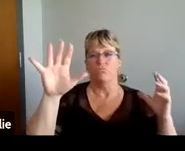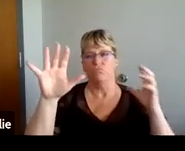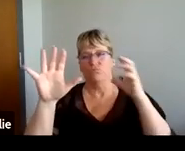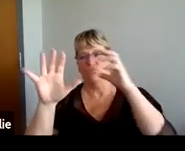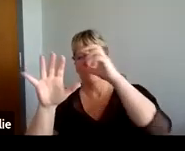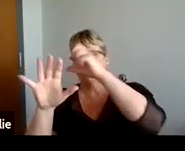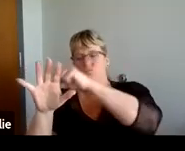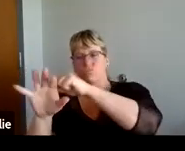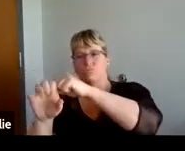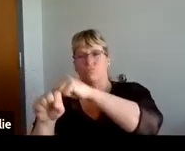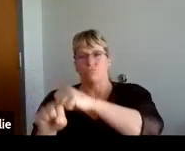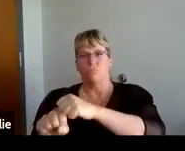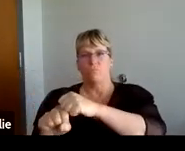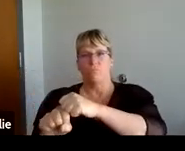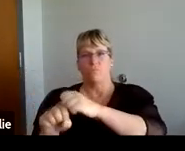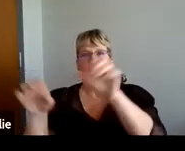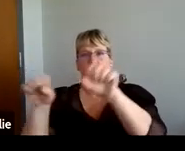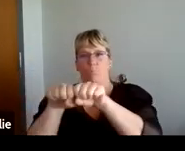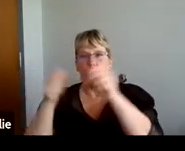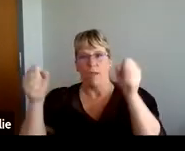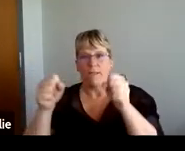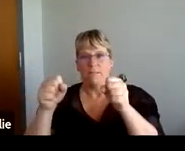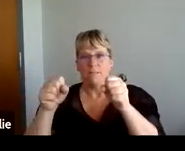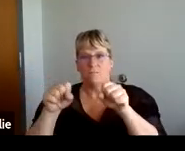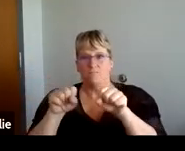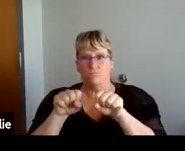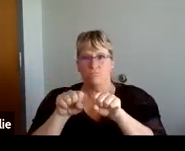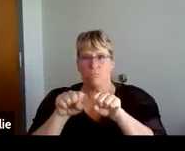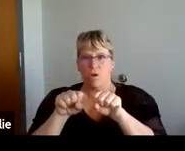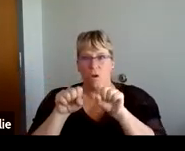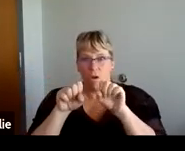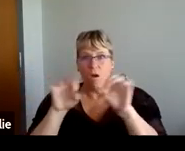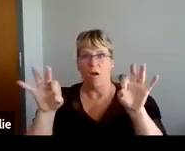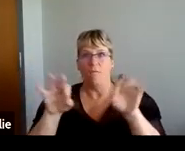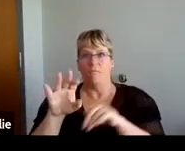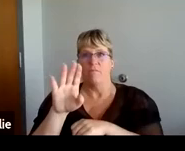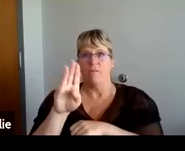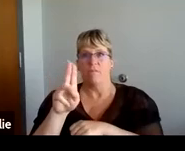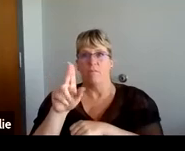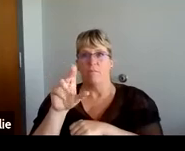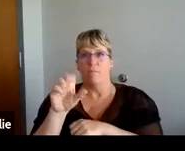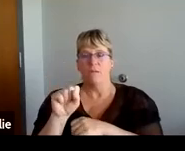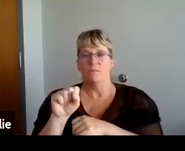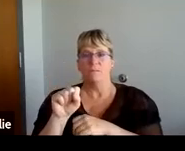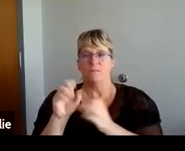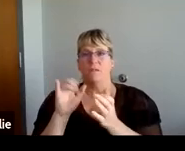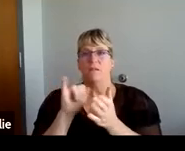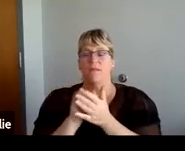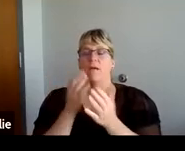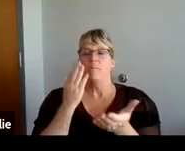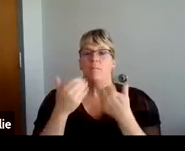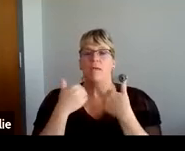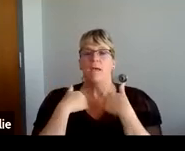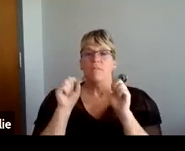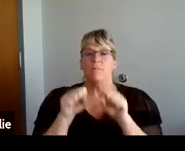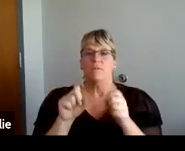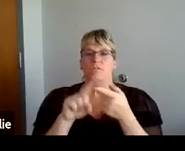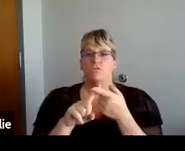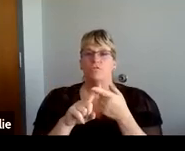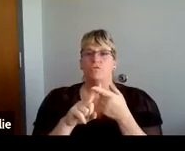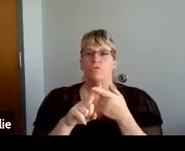tree, and it breaks off a number of those buds that are that may have the ability to bloom